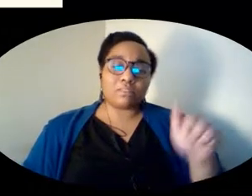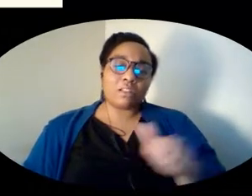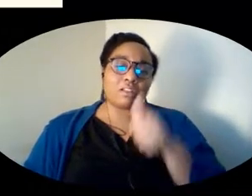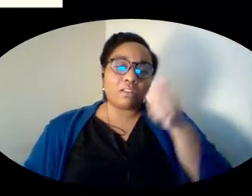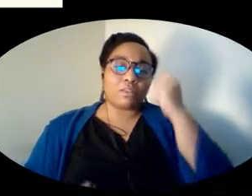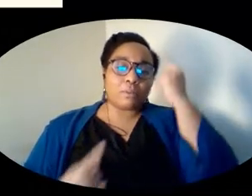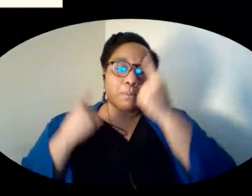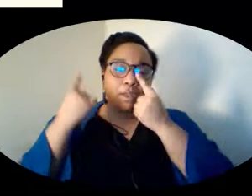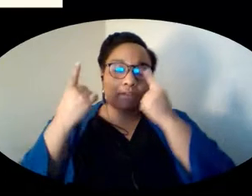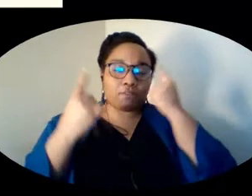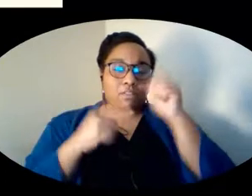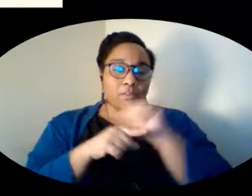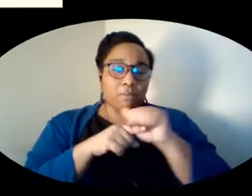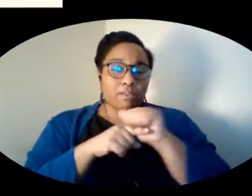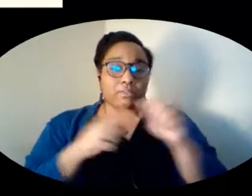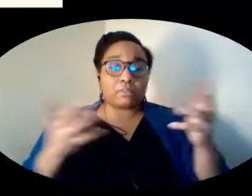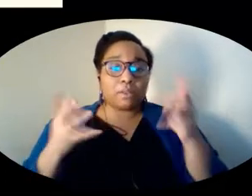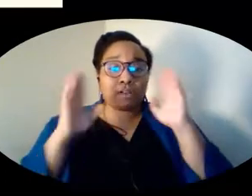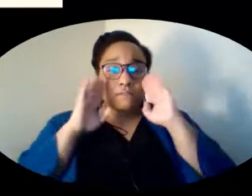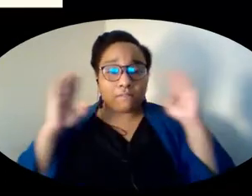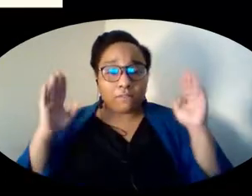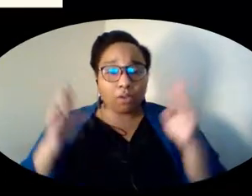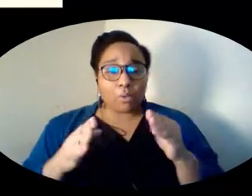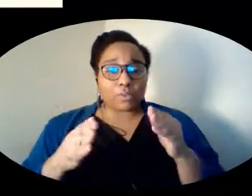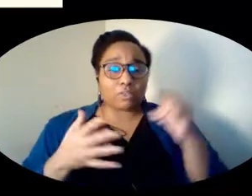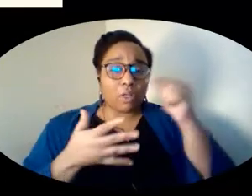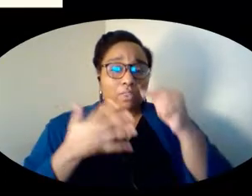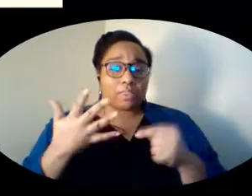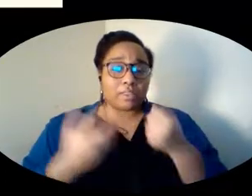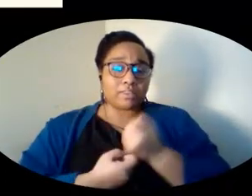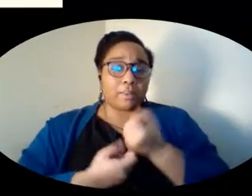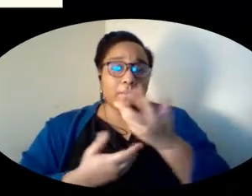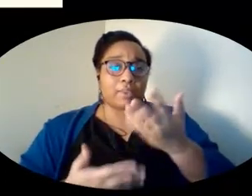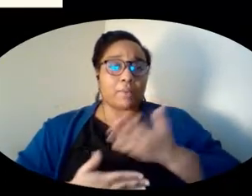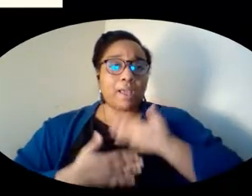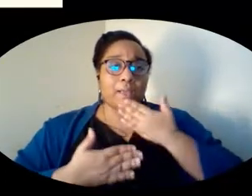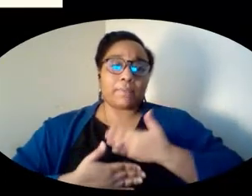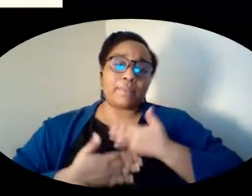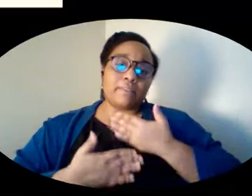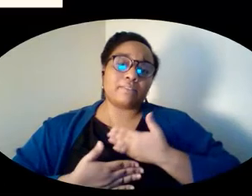Another mindfulness exercise is to focus on things that make you happy.